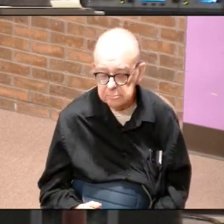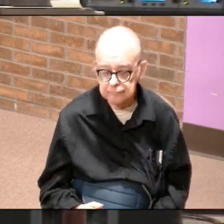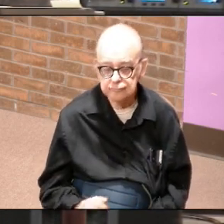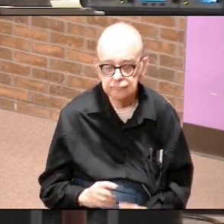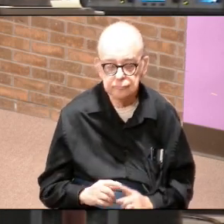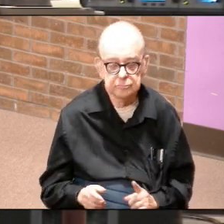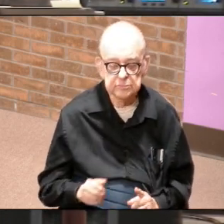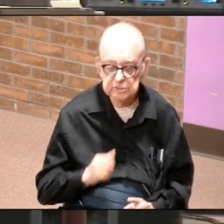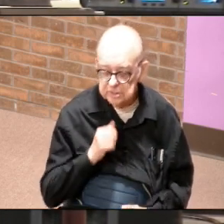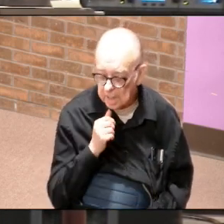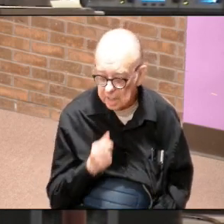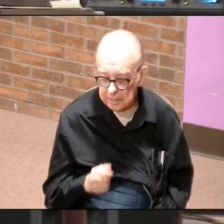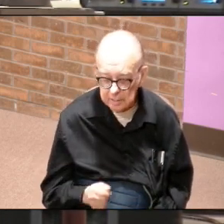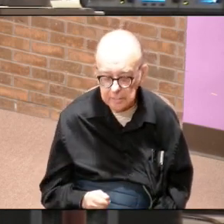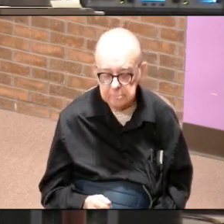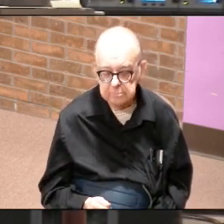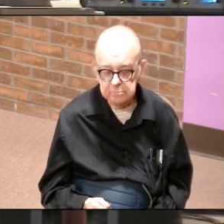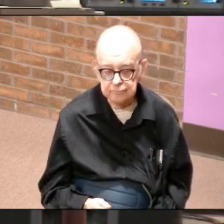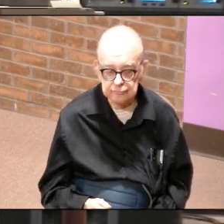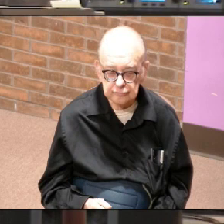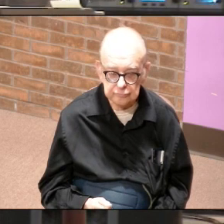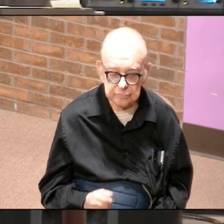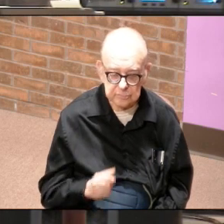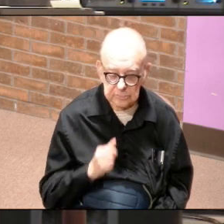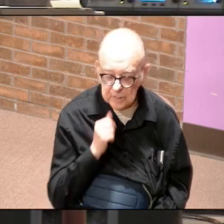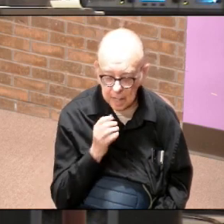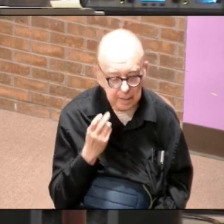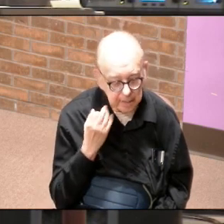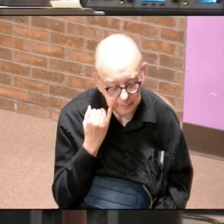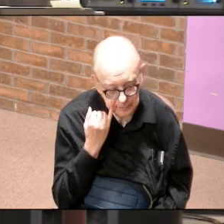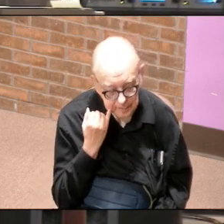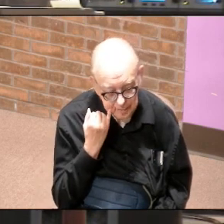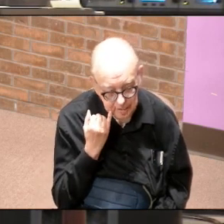But it's not. Now,